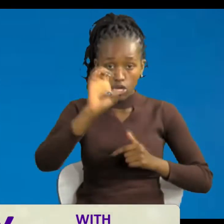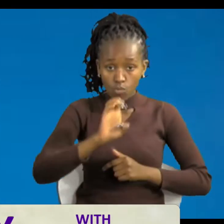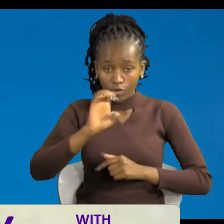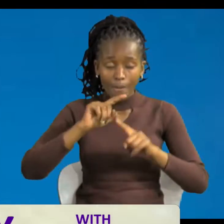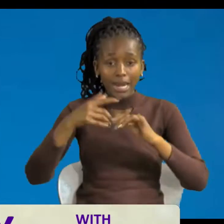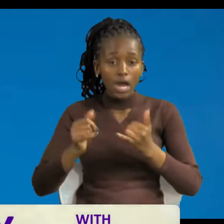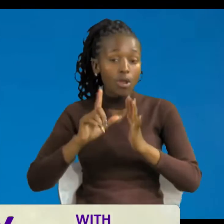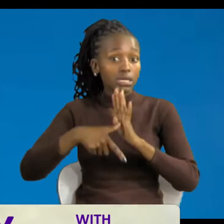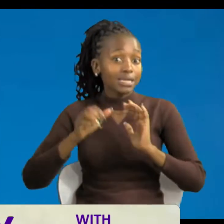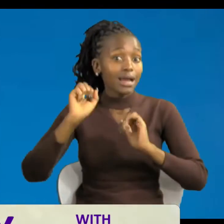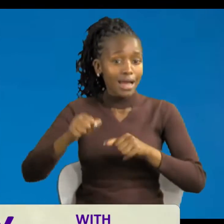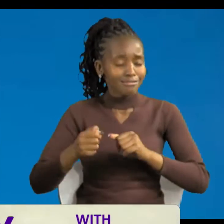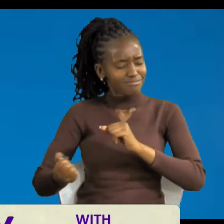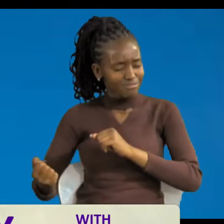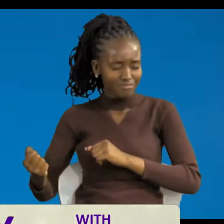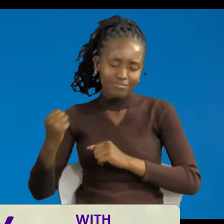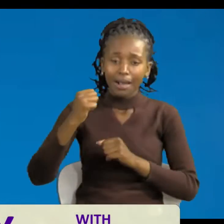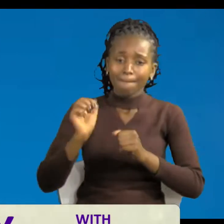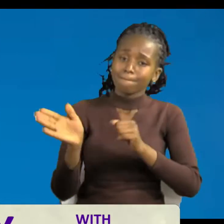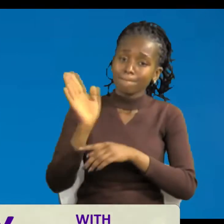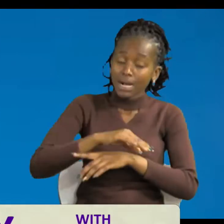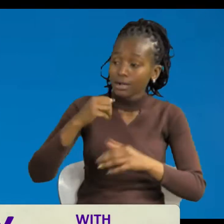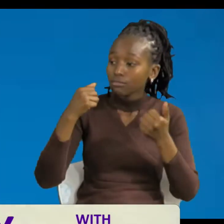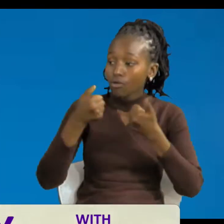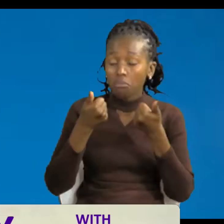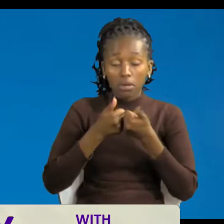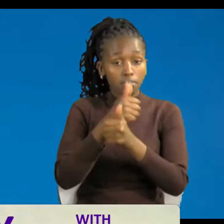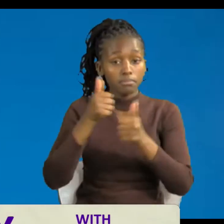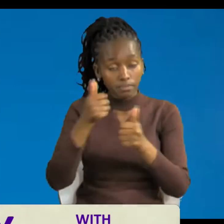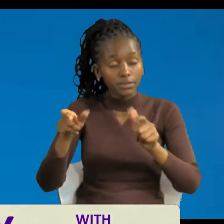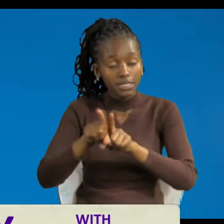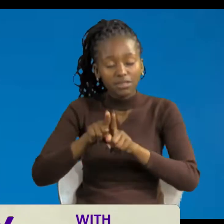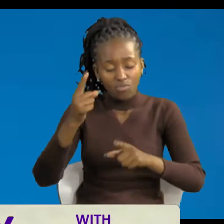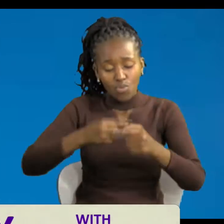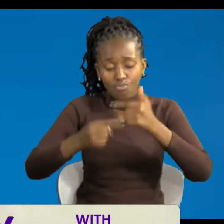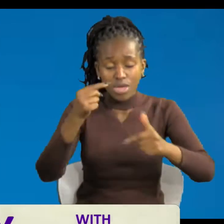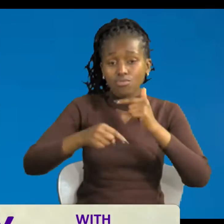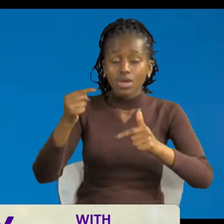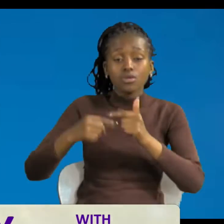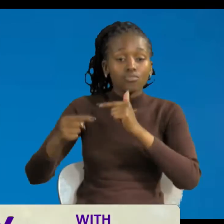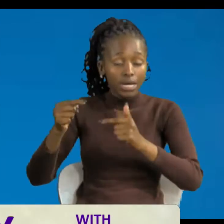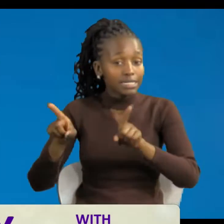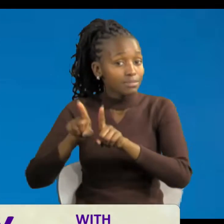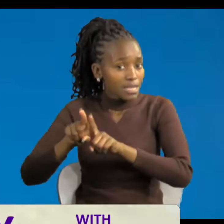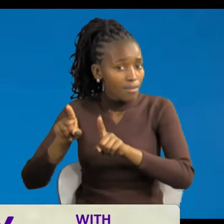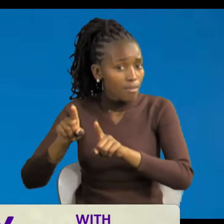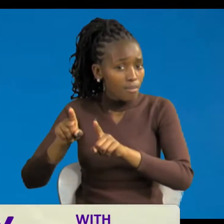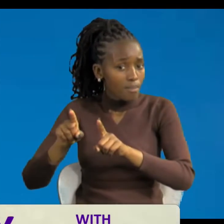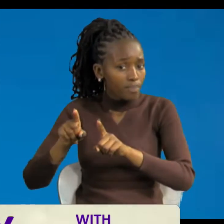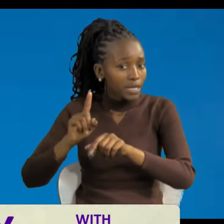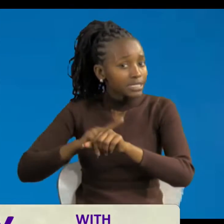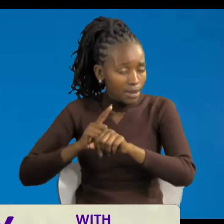their strength, they can dust themselves off and try to replicate the performance we saw against the men's World